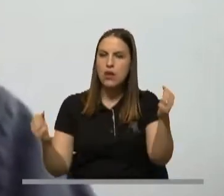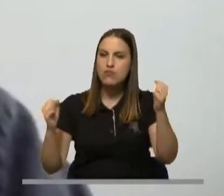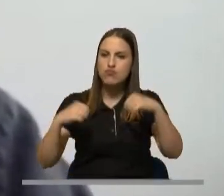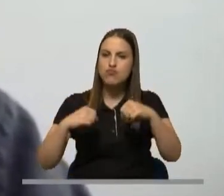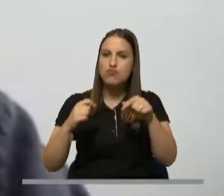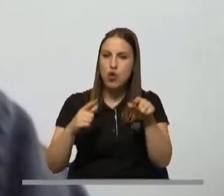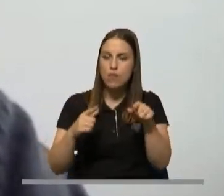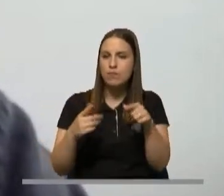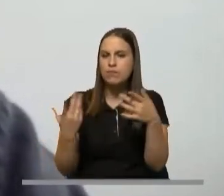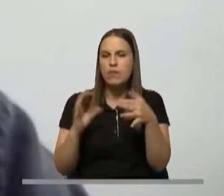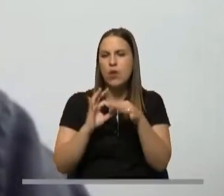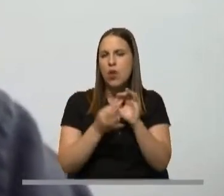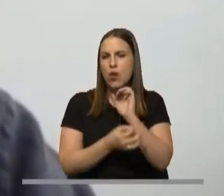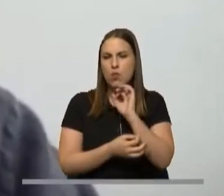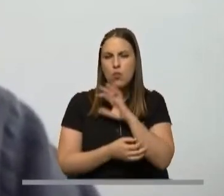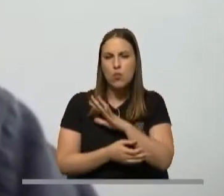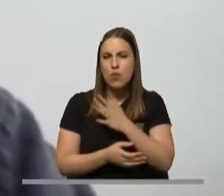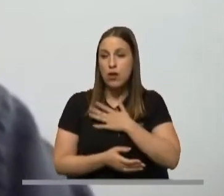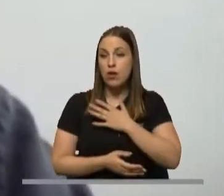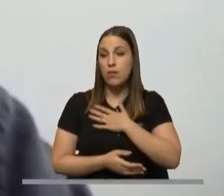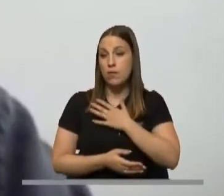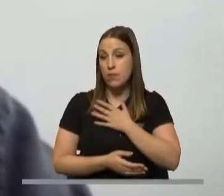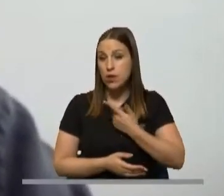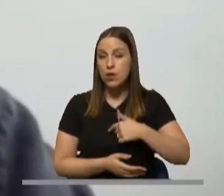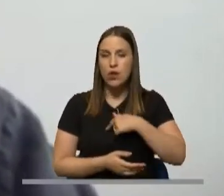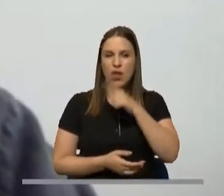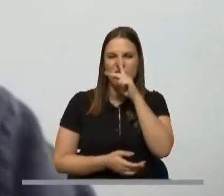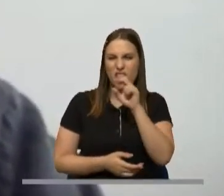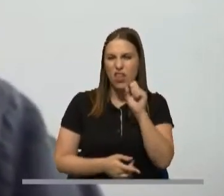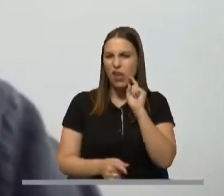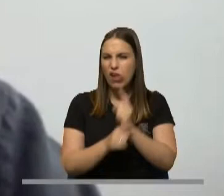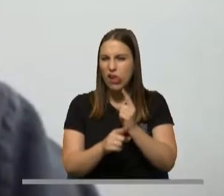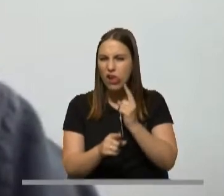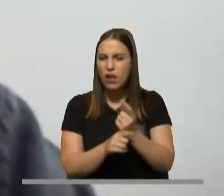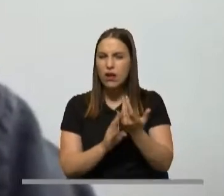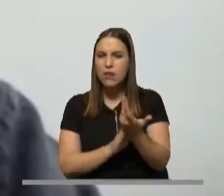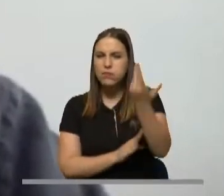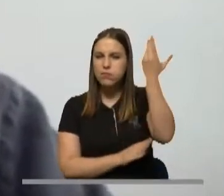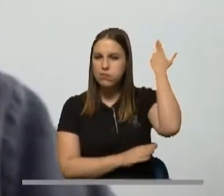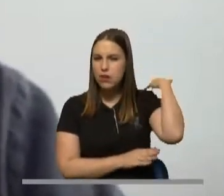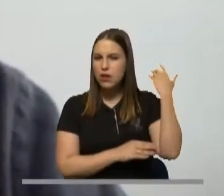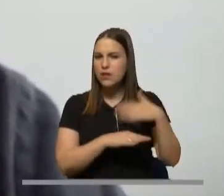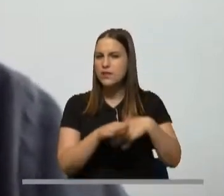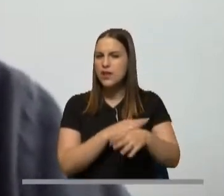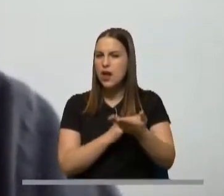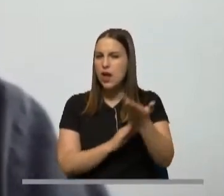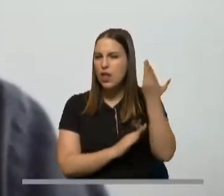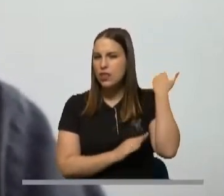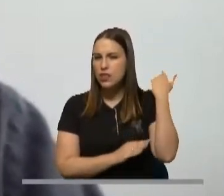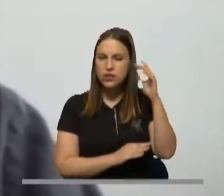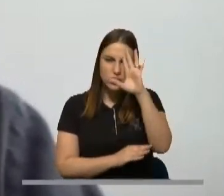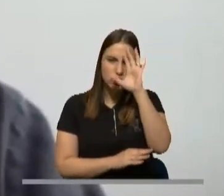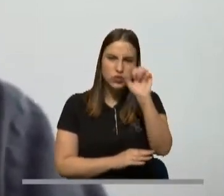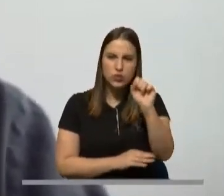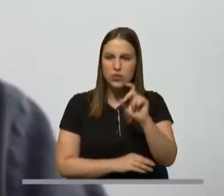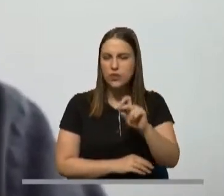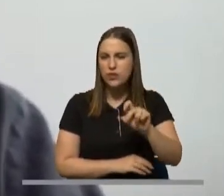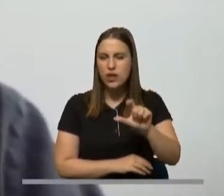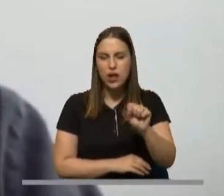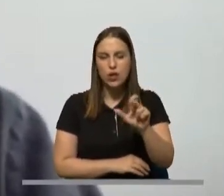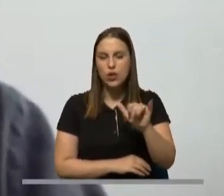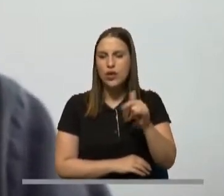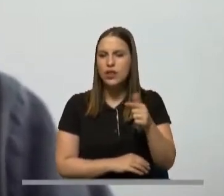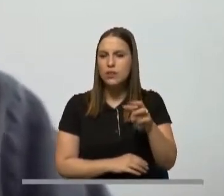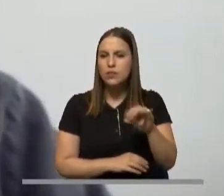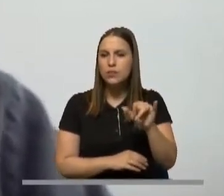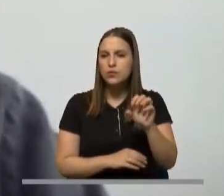no sense for us to make the same mistake with algorithmic governance that we were reluctant to make in the